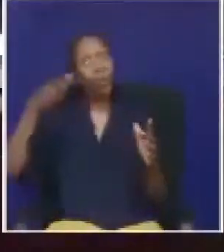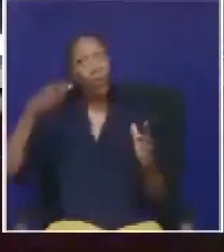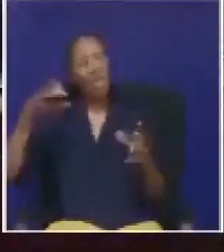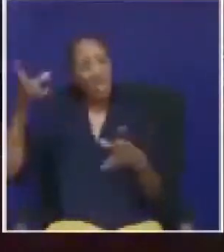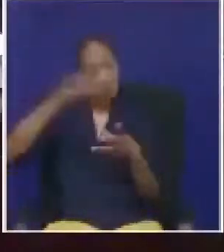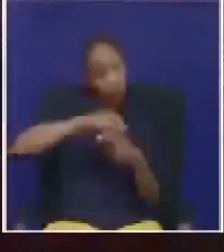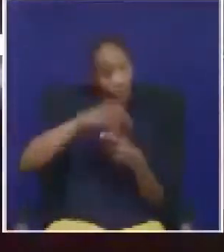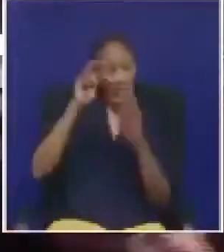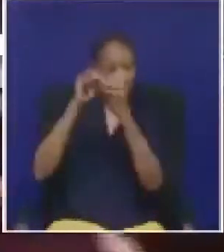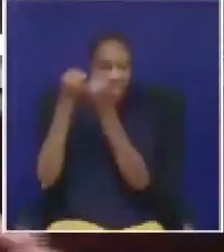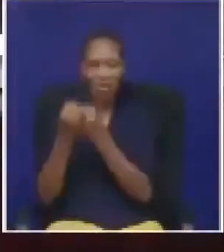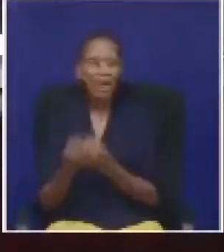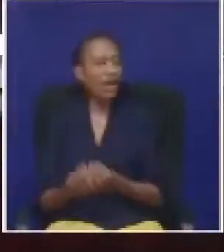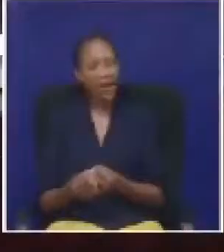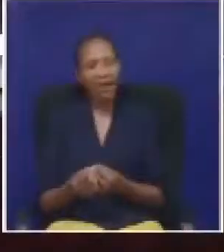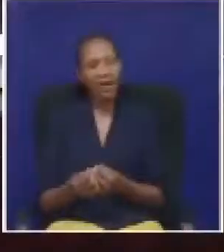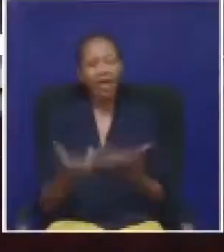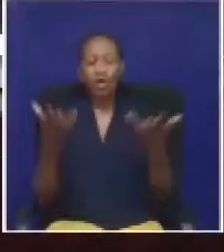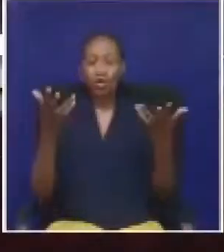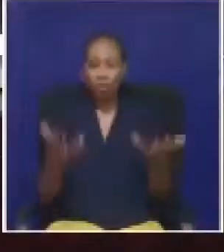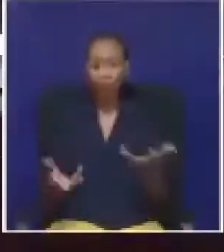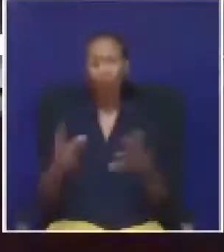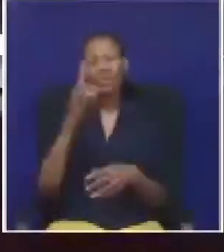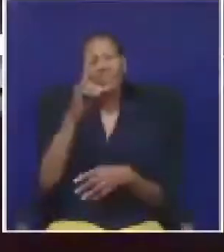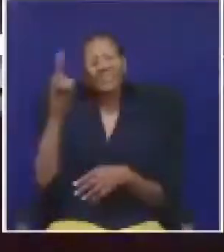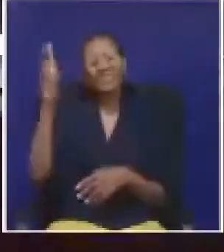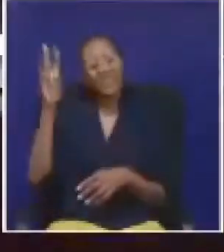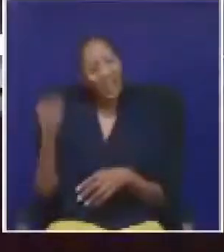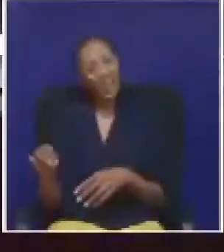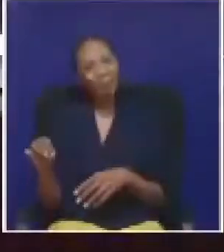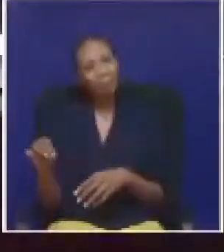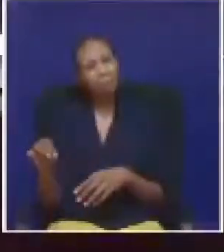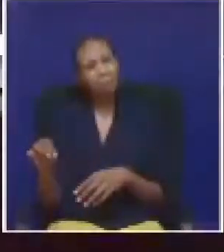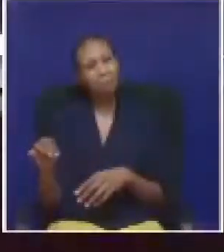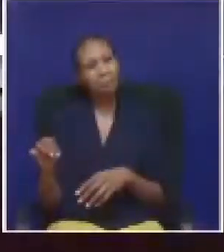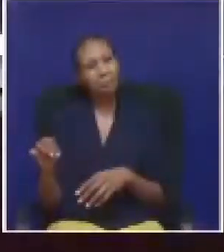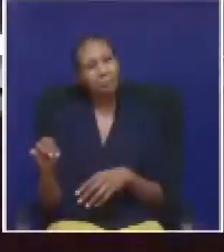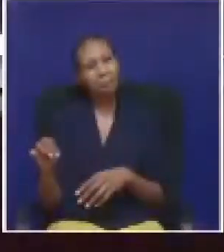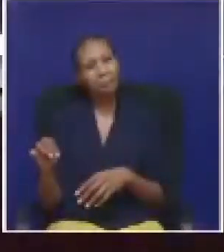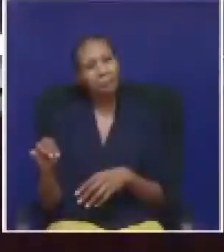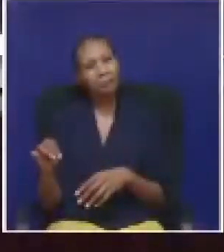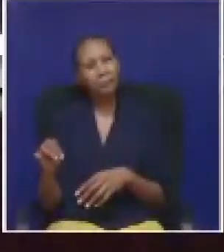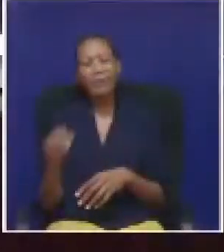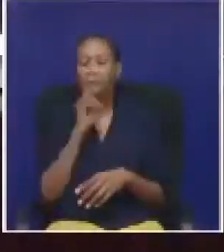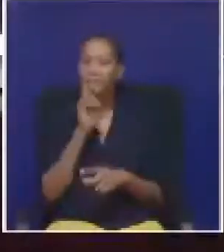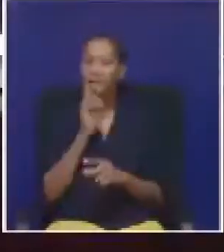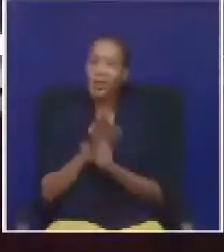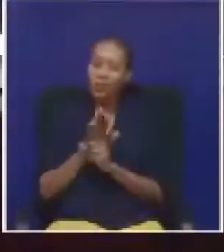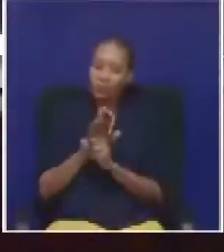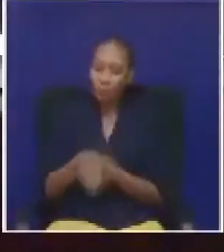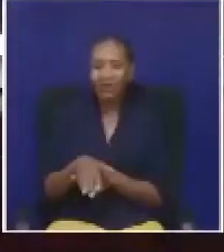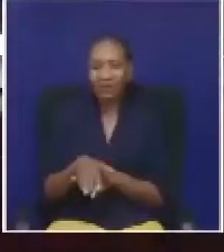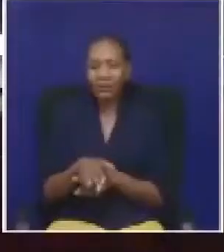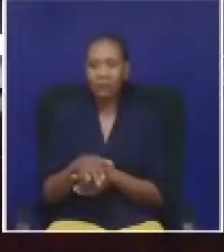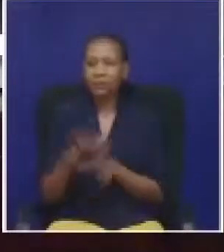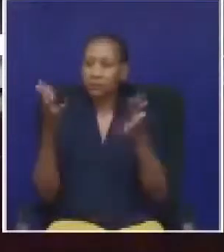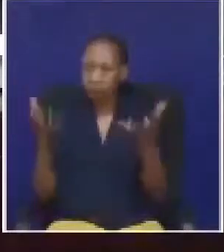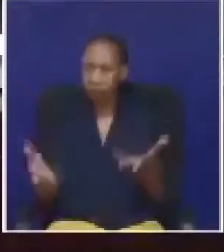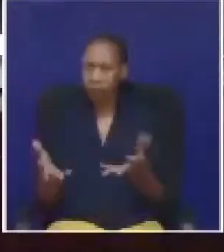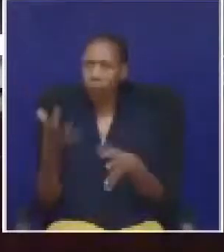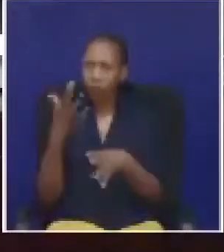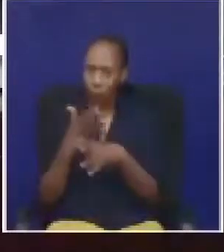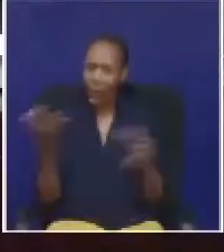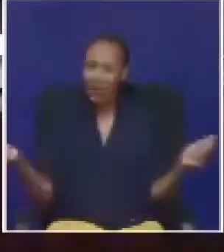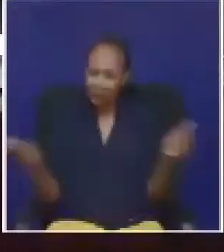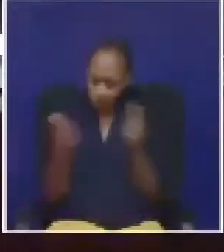We're planning separately. So the DDM really is forcing the discipline of doing things